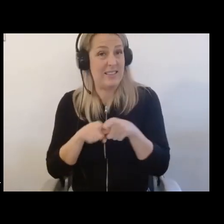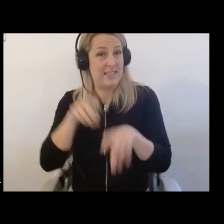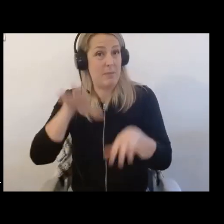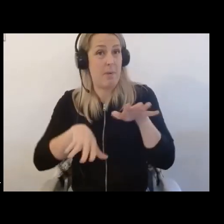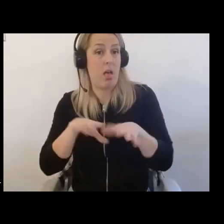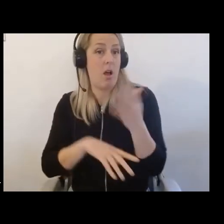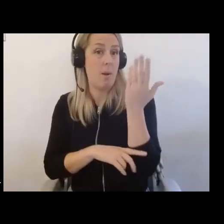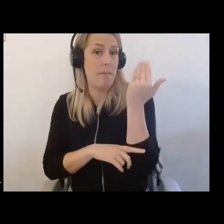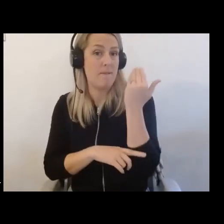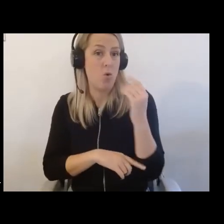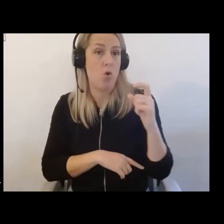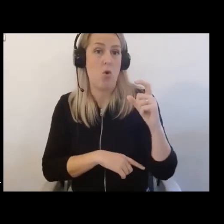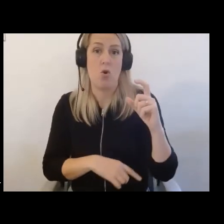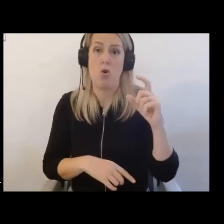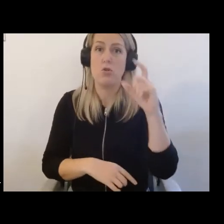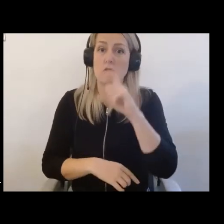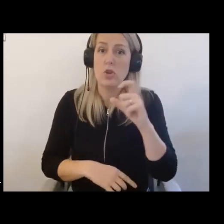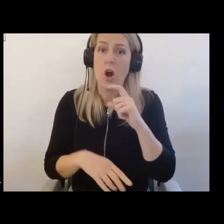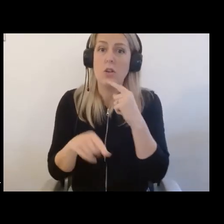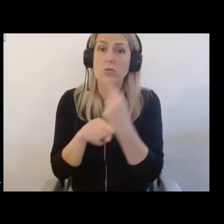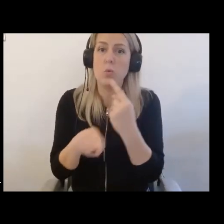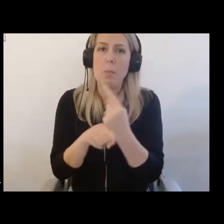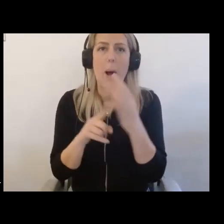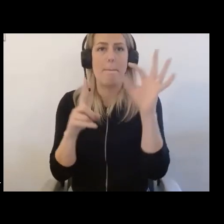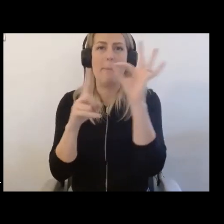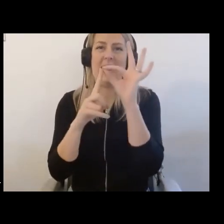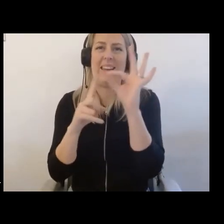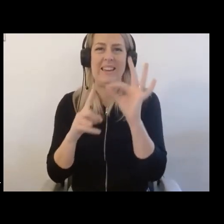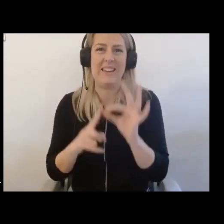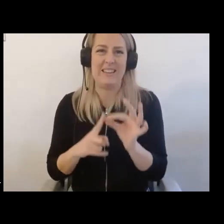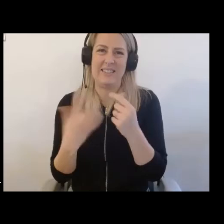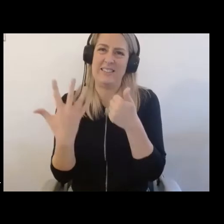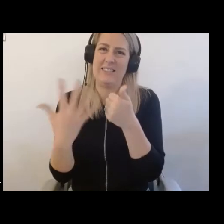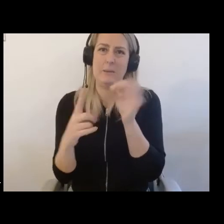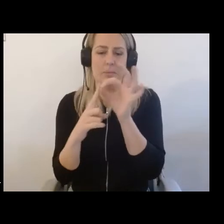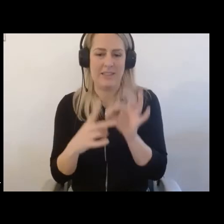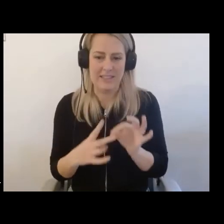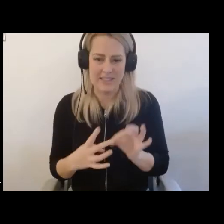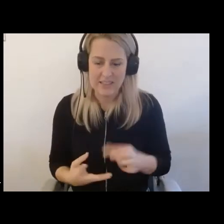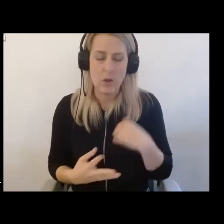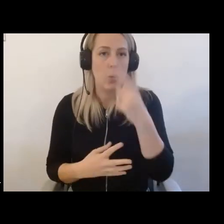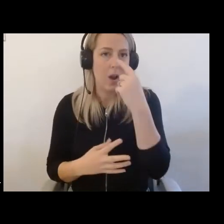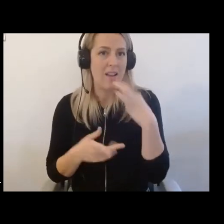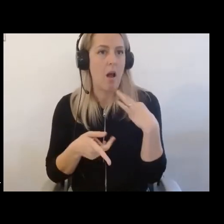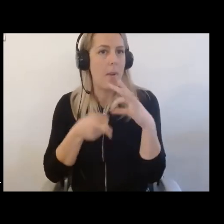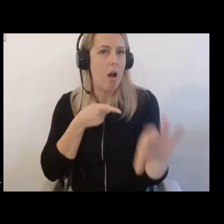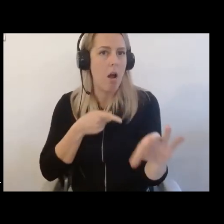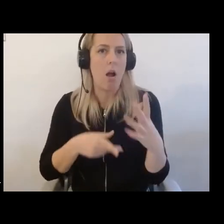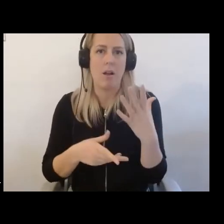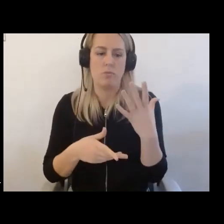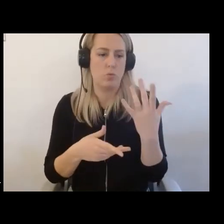before, to the individual learner, to a teacher, to a learning